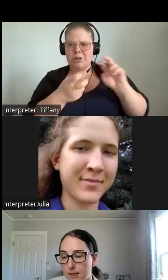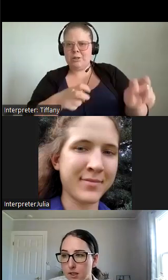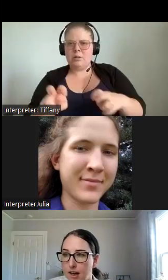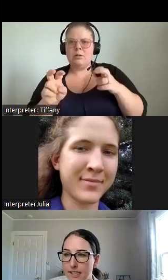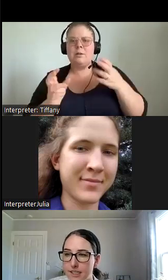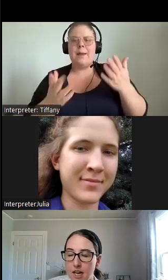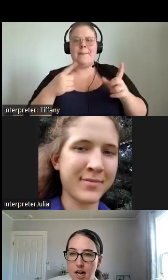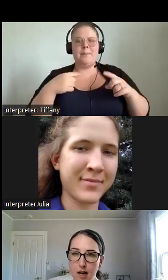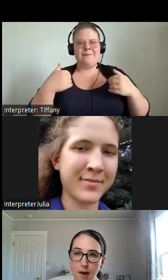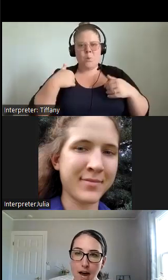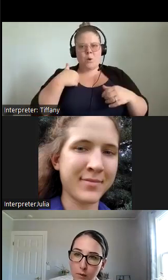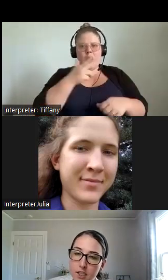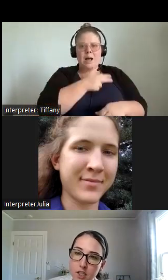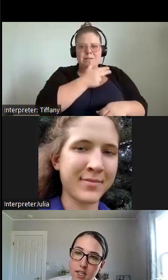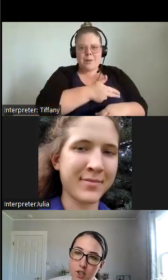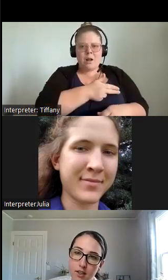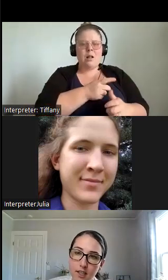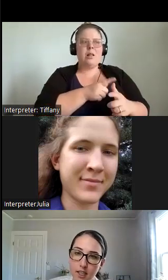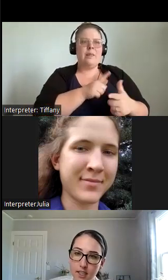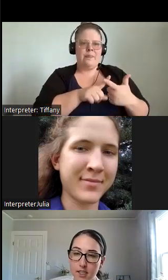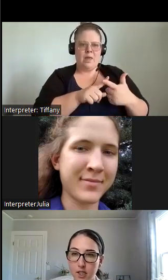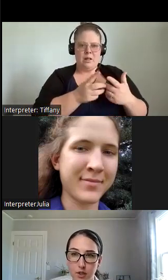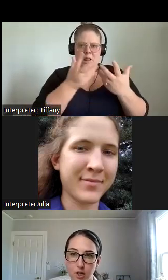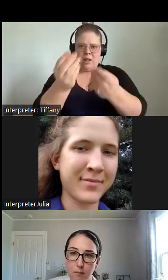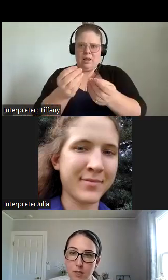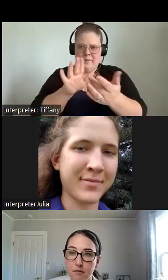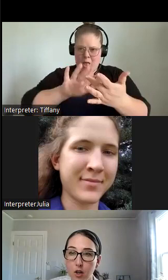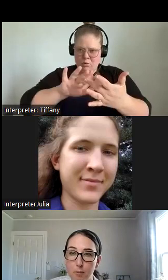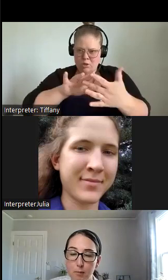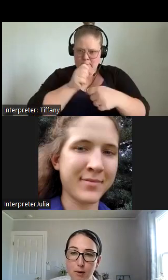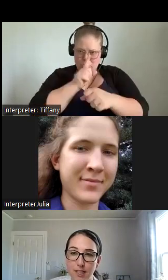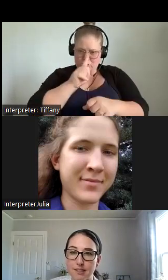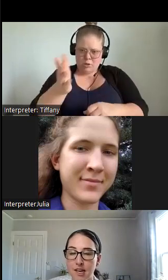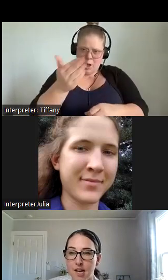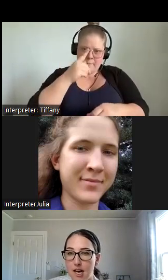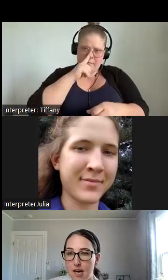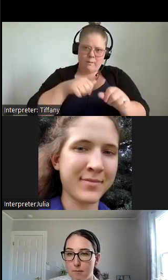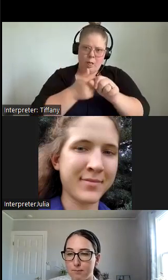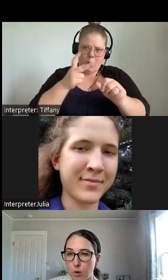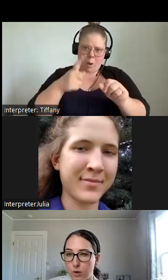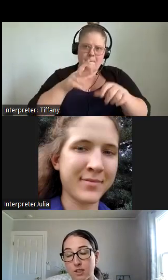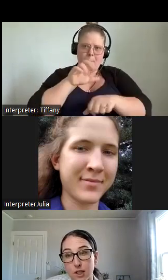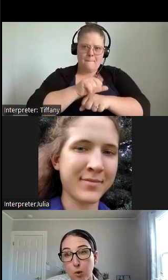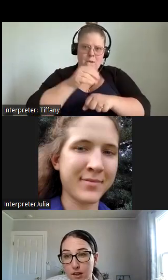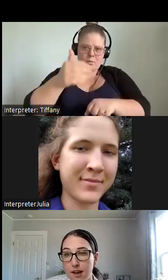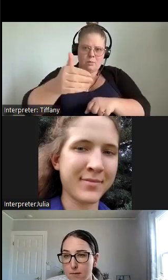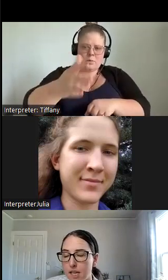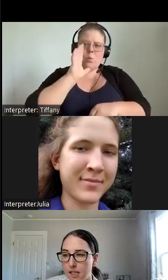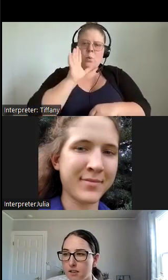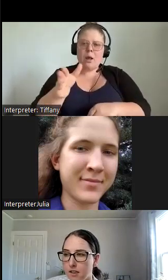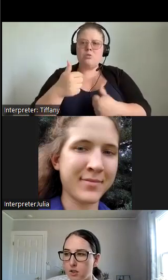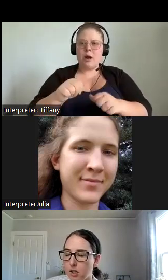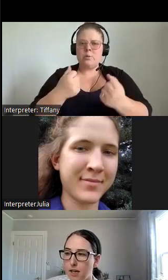been hospitalized, outreach to ensure that they're going to continue to show up to follow-up appointments or to support